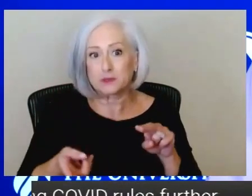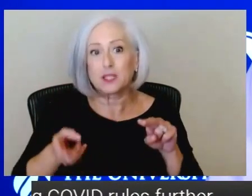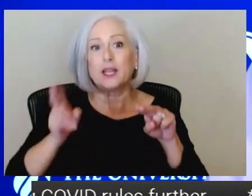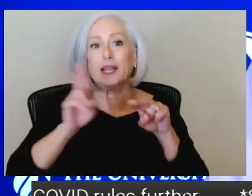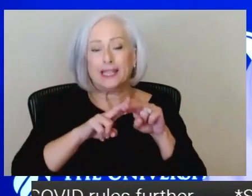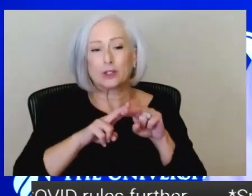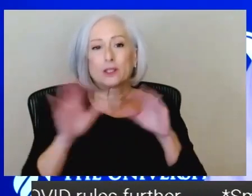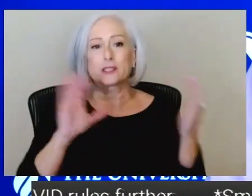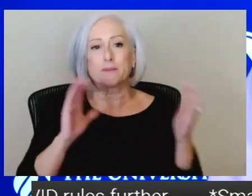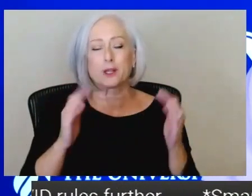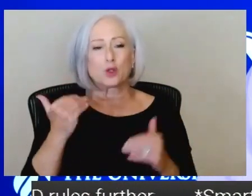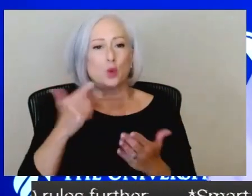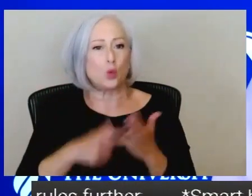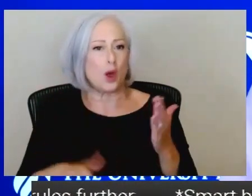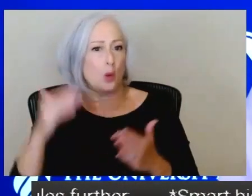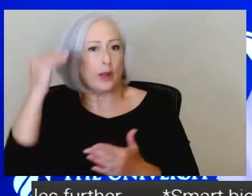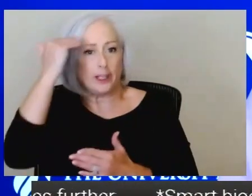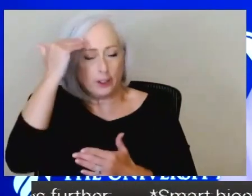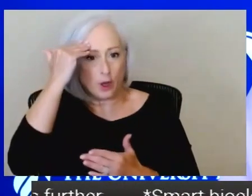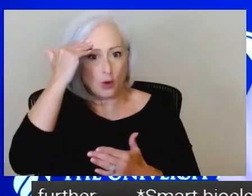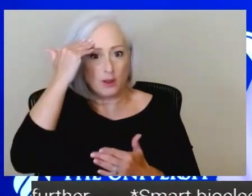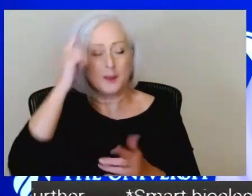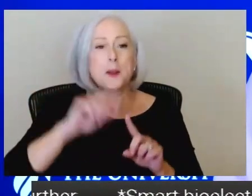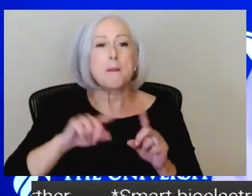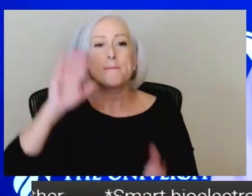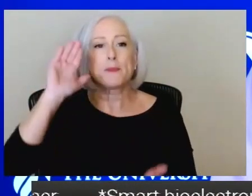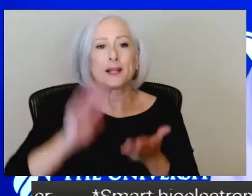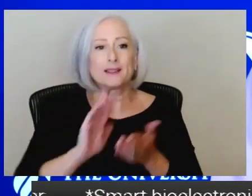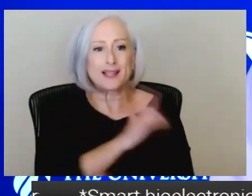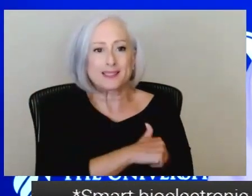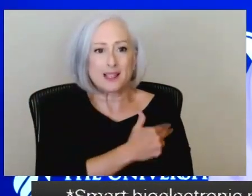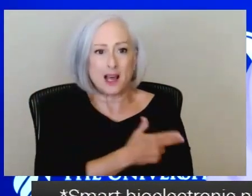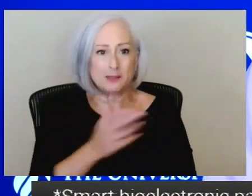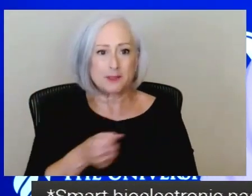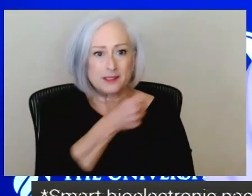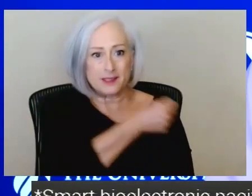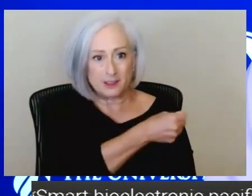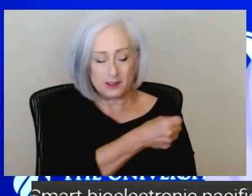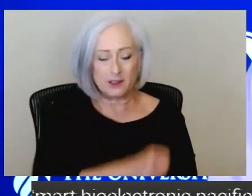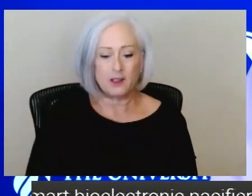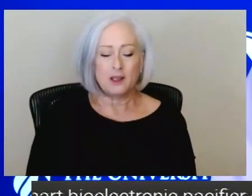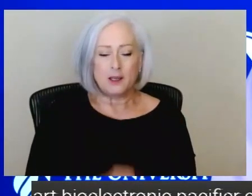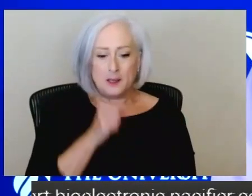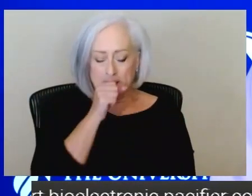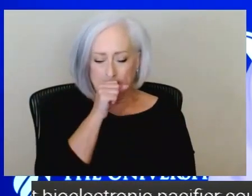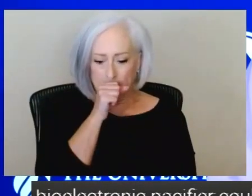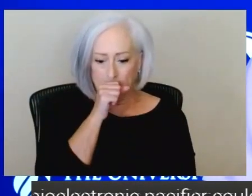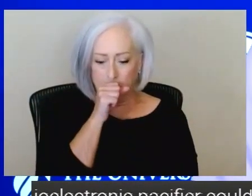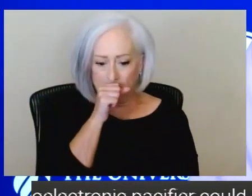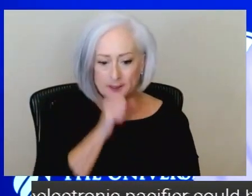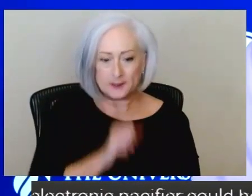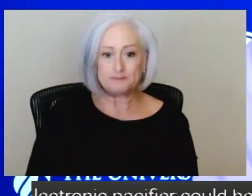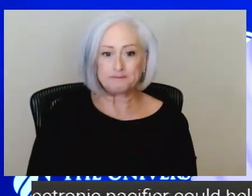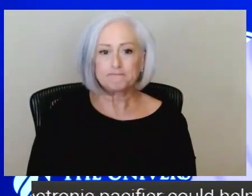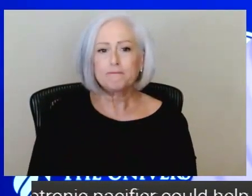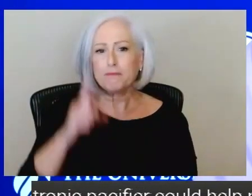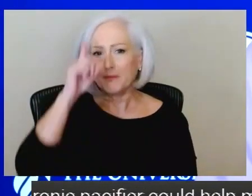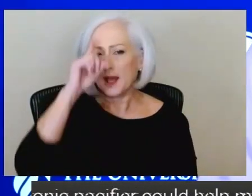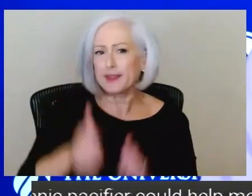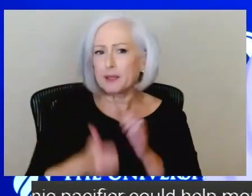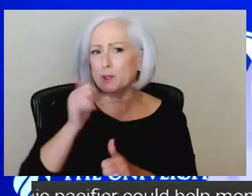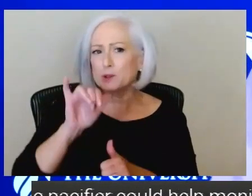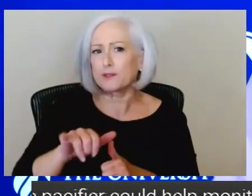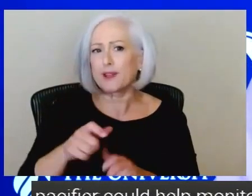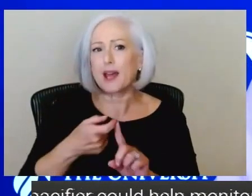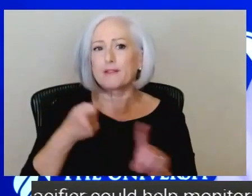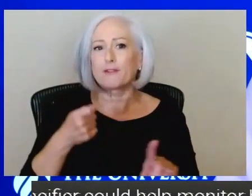and death. And so I think that is overall a good thing. I'm going to attribute most of that to vaccination-induced immunity. But also now we